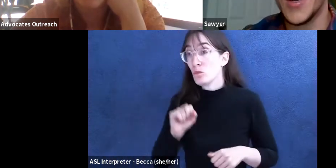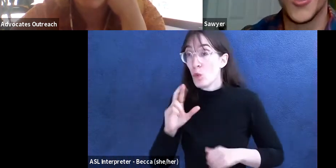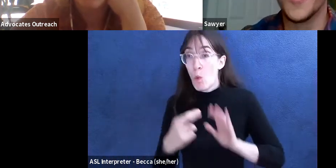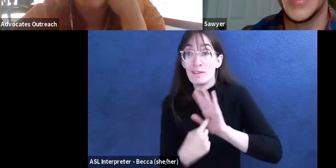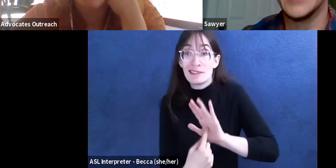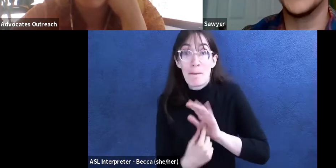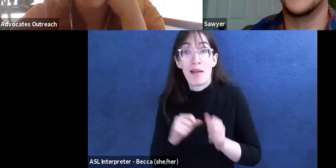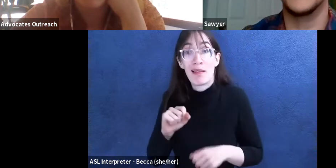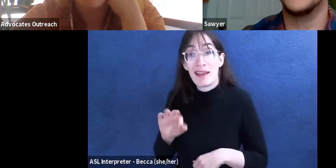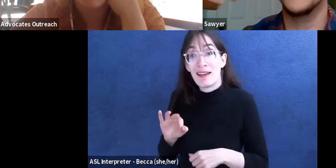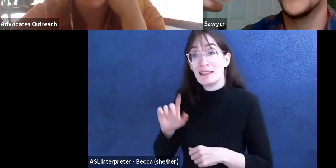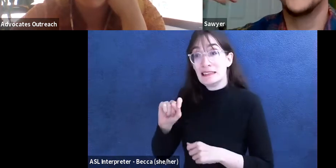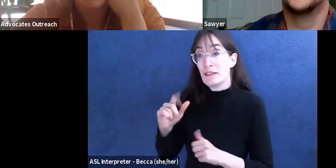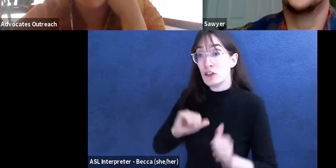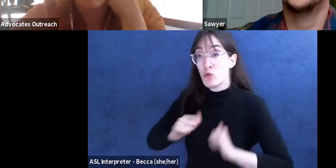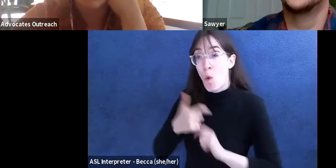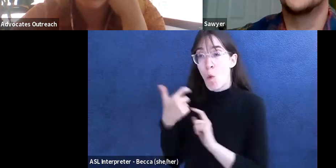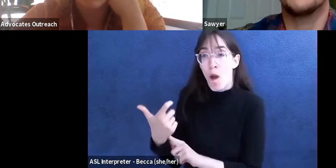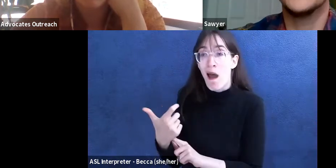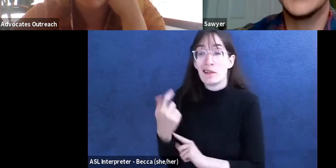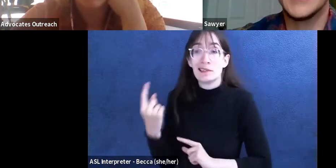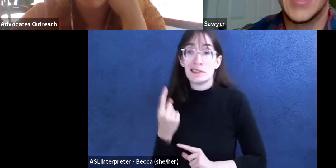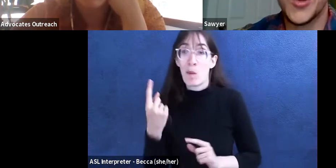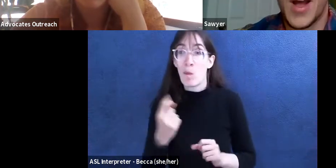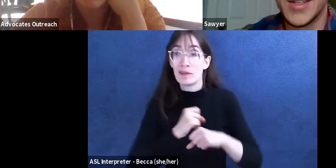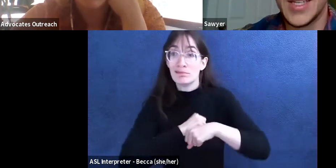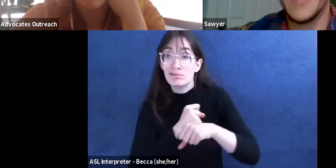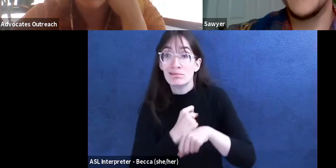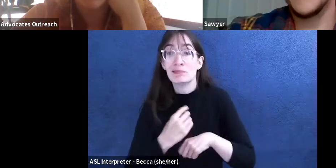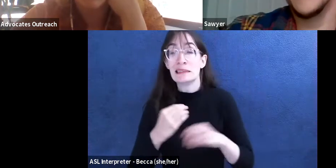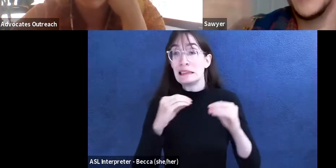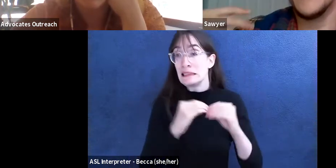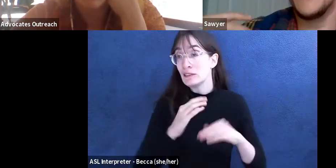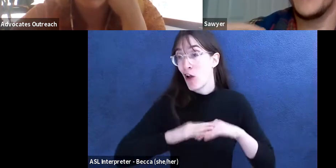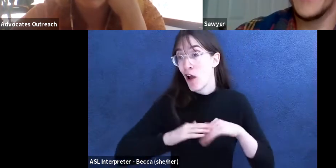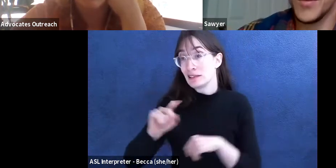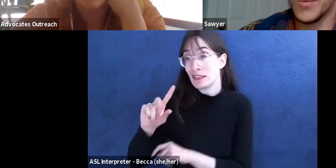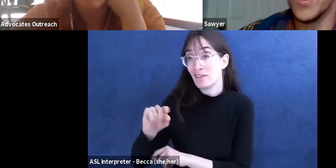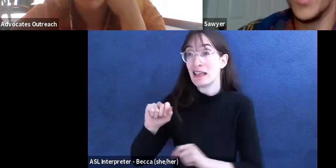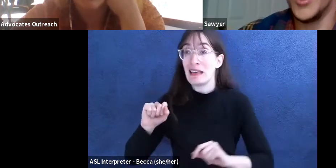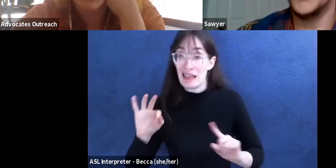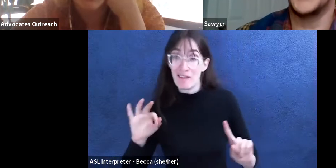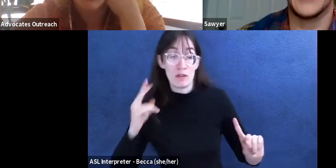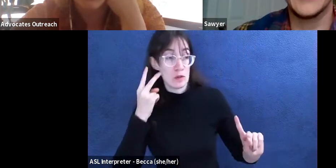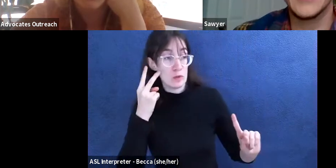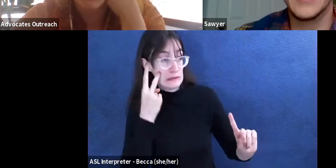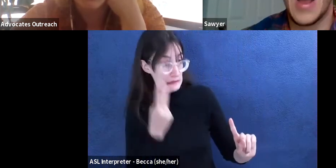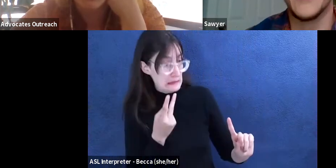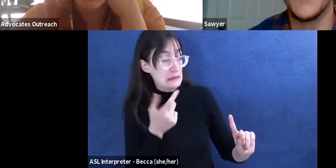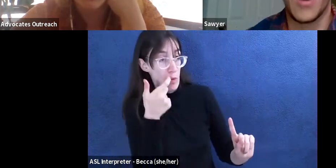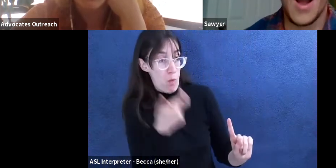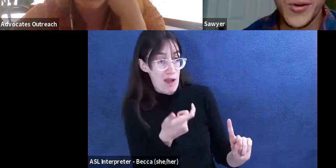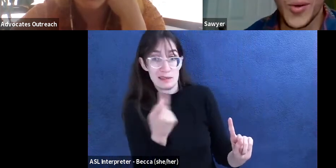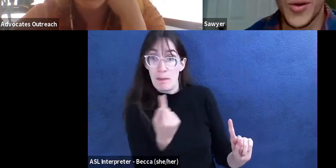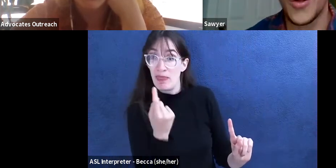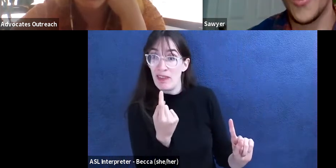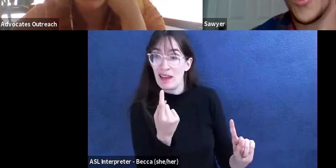to be a sex educator, and you know, sometimes I still will feel a little bit nervous talking about these things, or when I'm talking